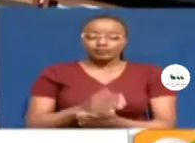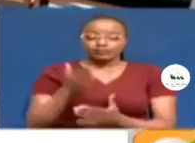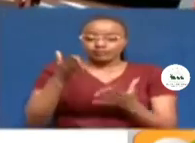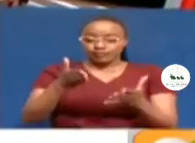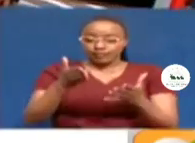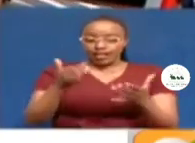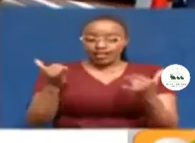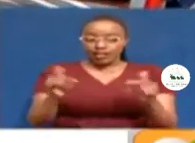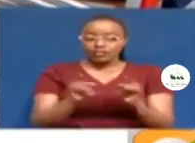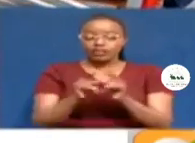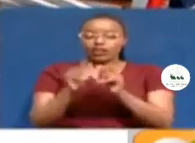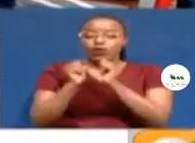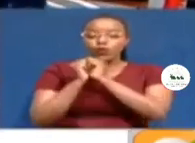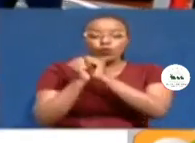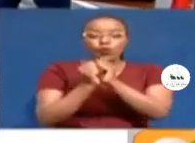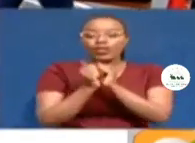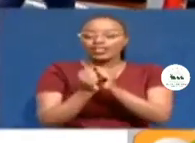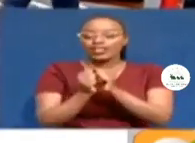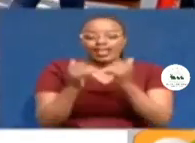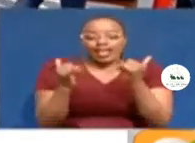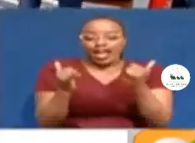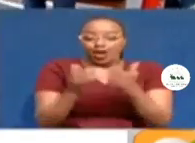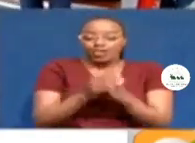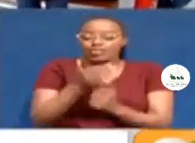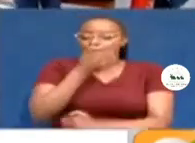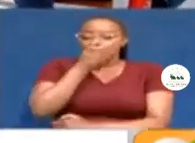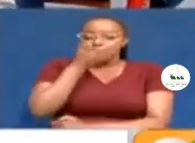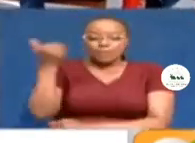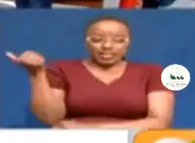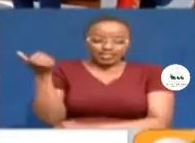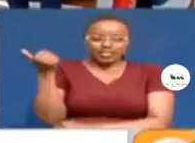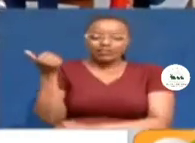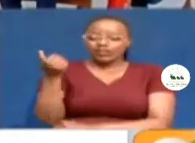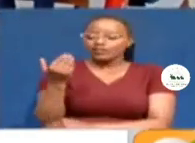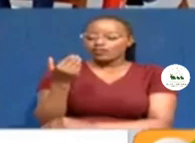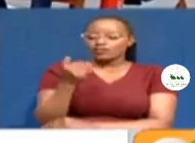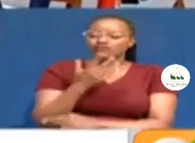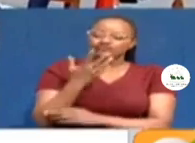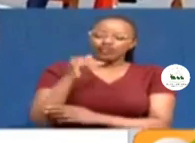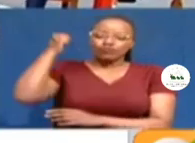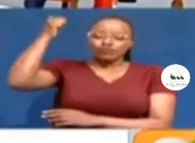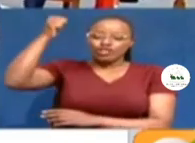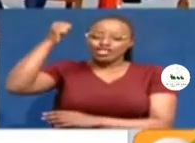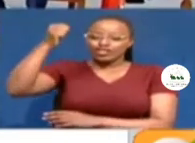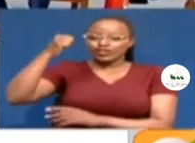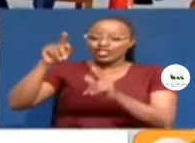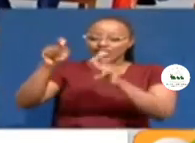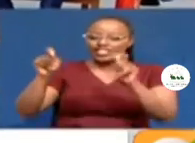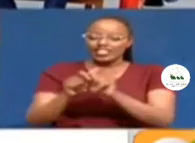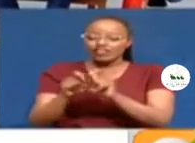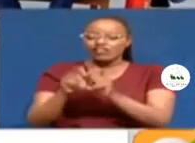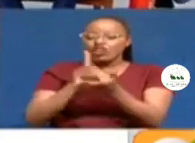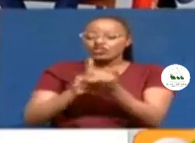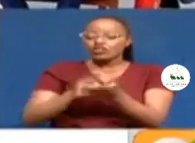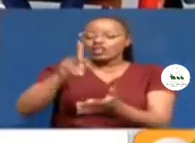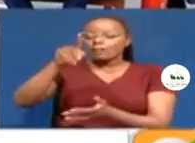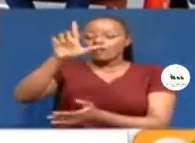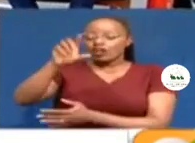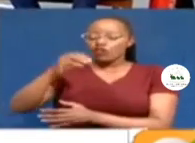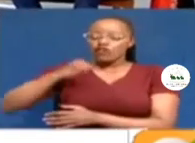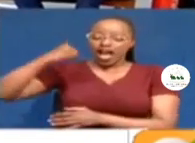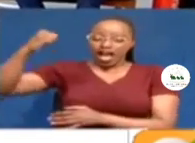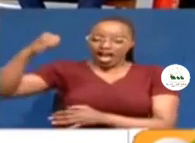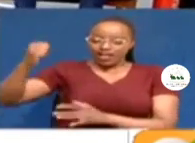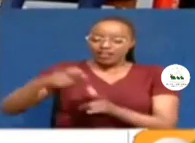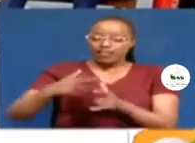Here we are with arguably the best political tag team on TV, Dr. PLO Lumumba on the far